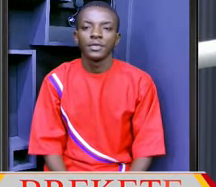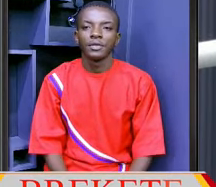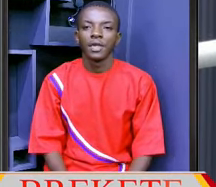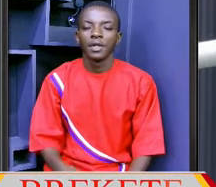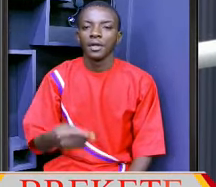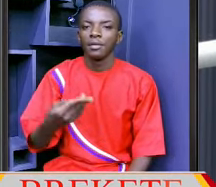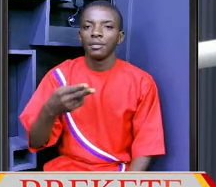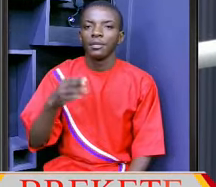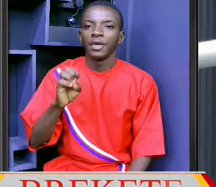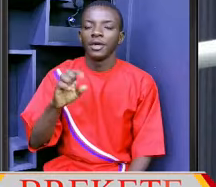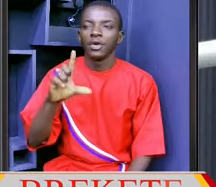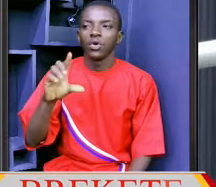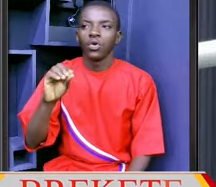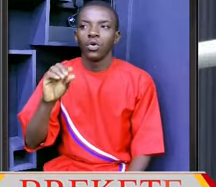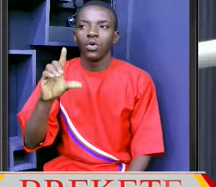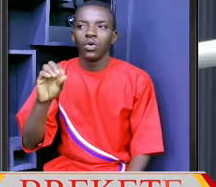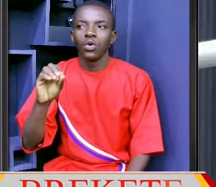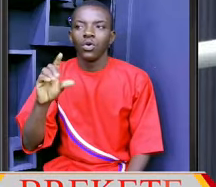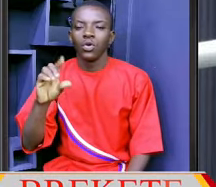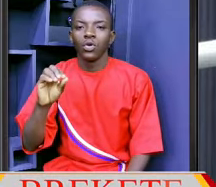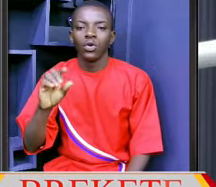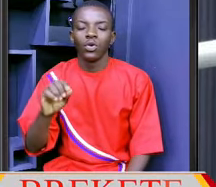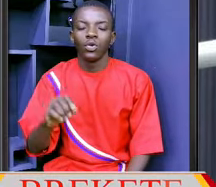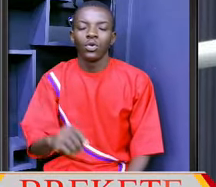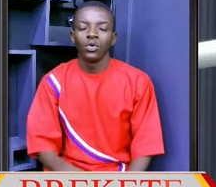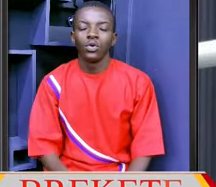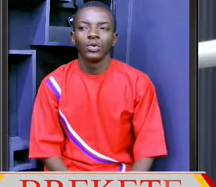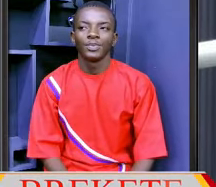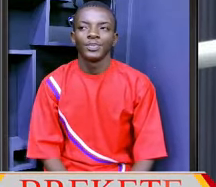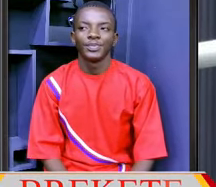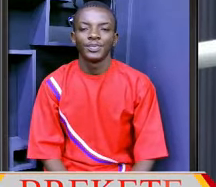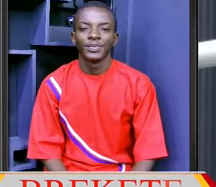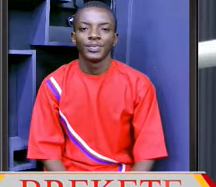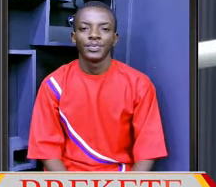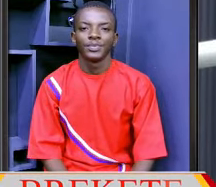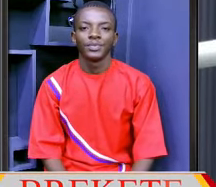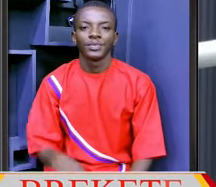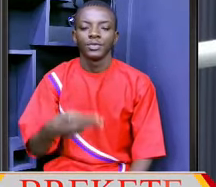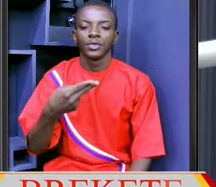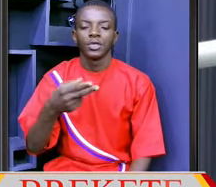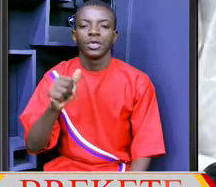Hem, belem, be. Oh, lo, lo, lo.